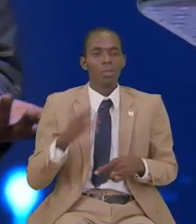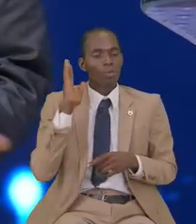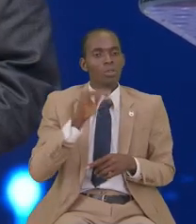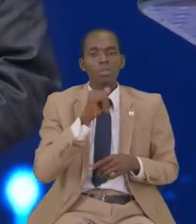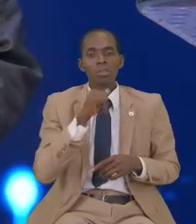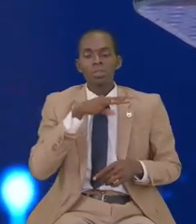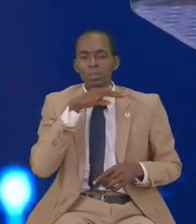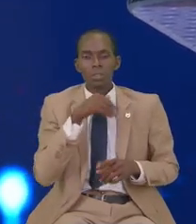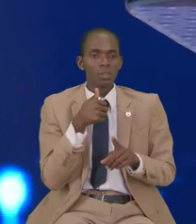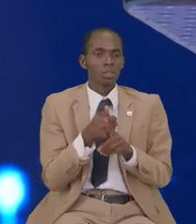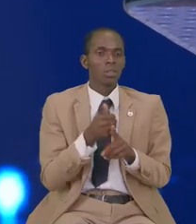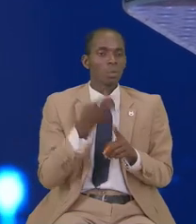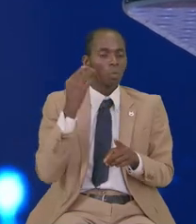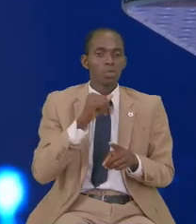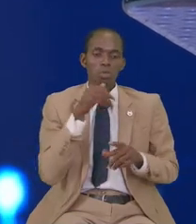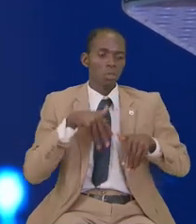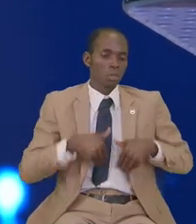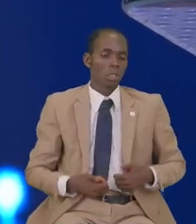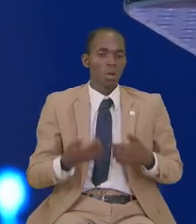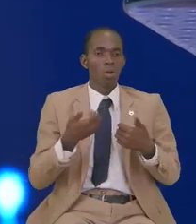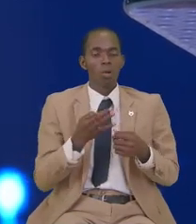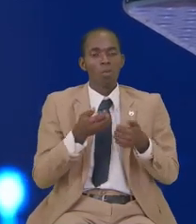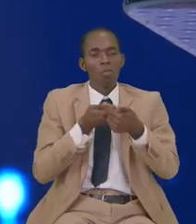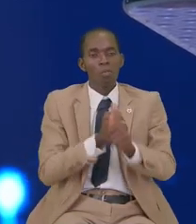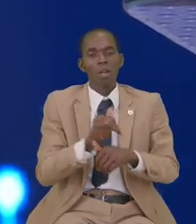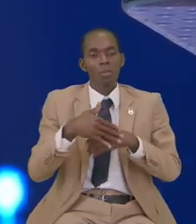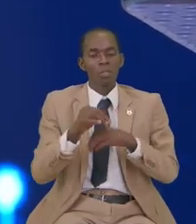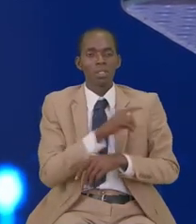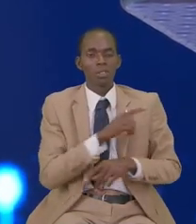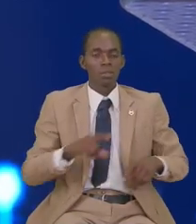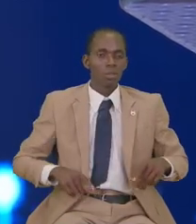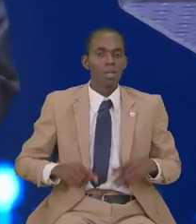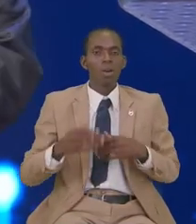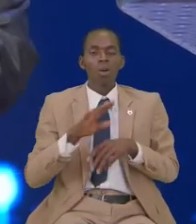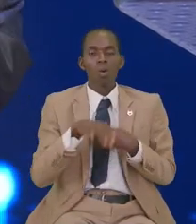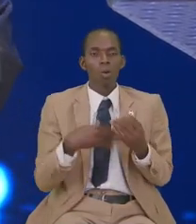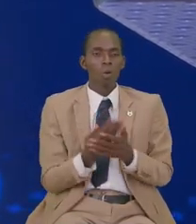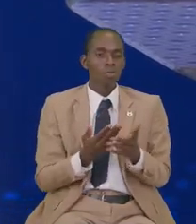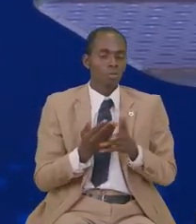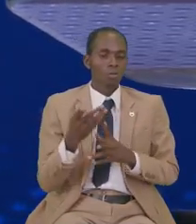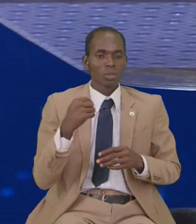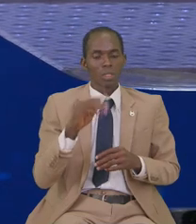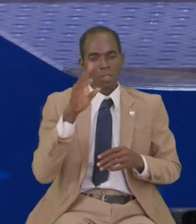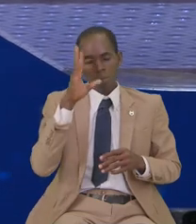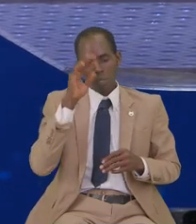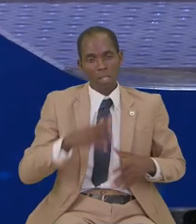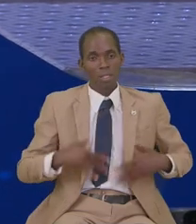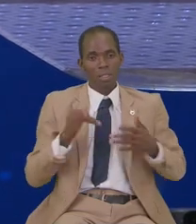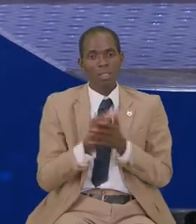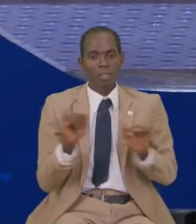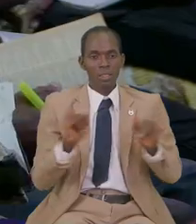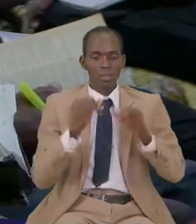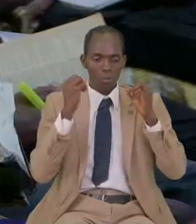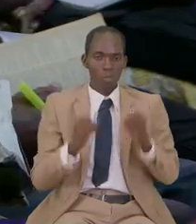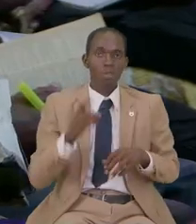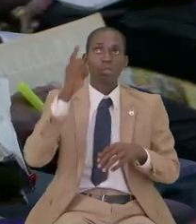was not tired of following after the Lord all the days of his life. That same strength the Lord will give unto